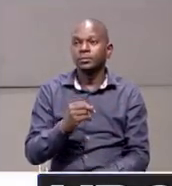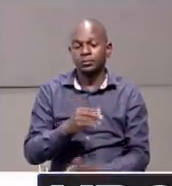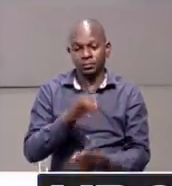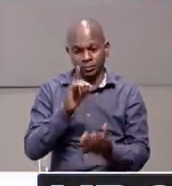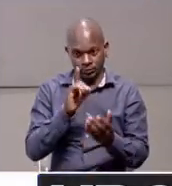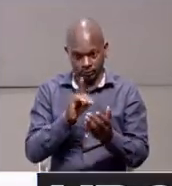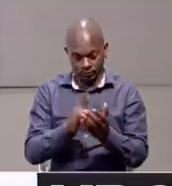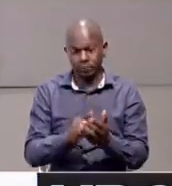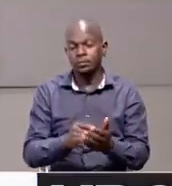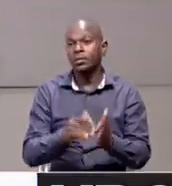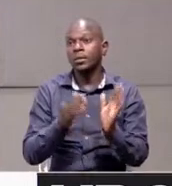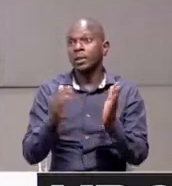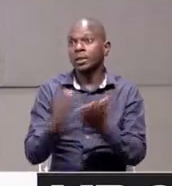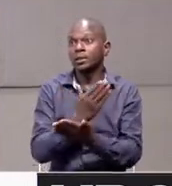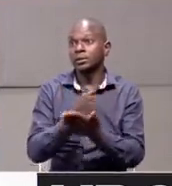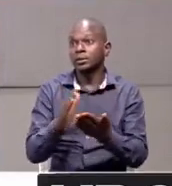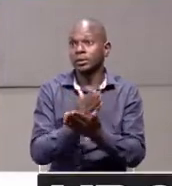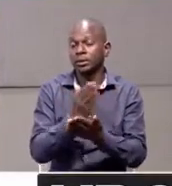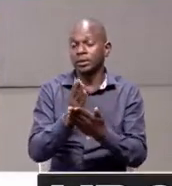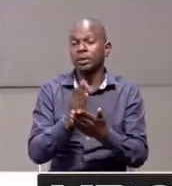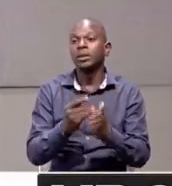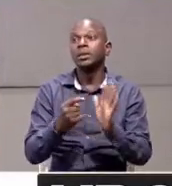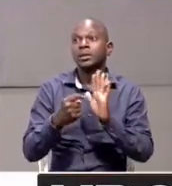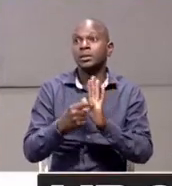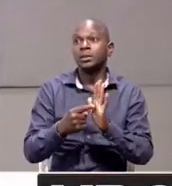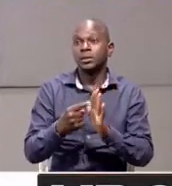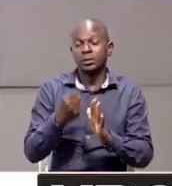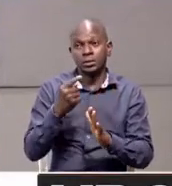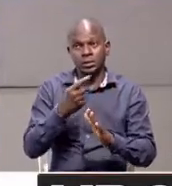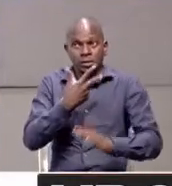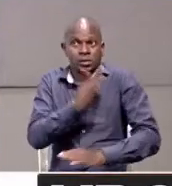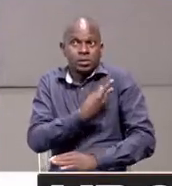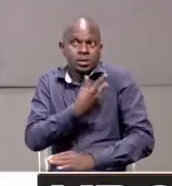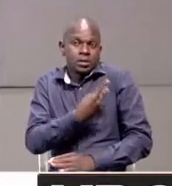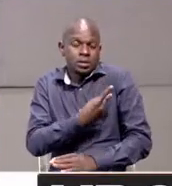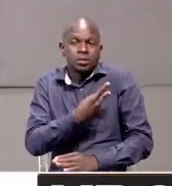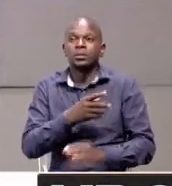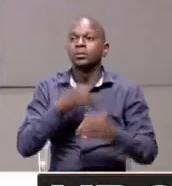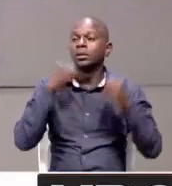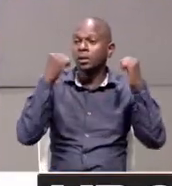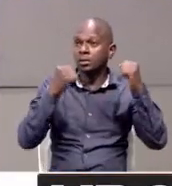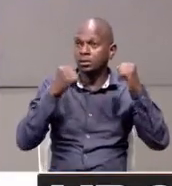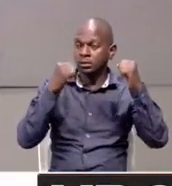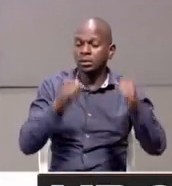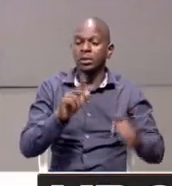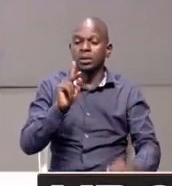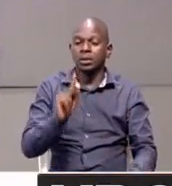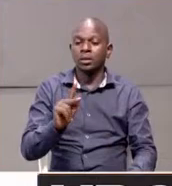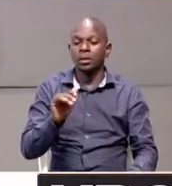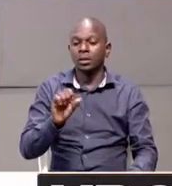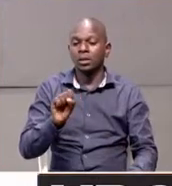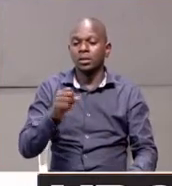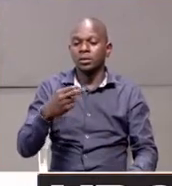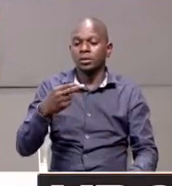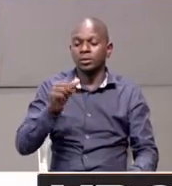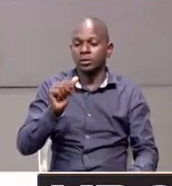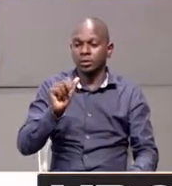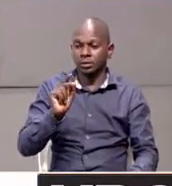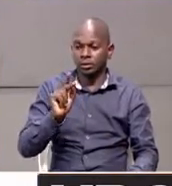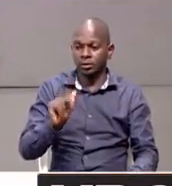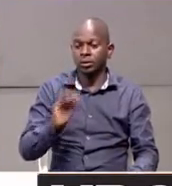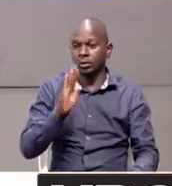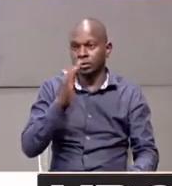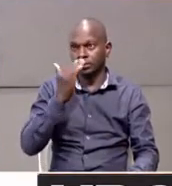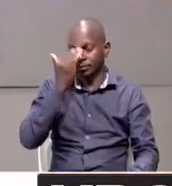Dr. Mpaire shared this information while overseeing the yellow fever vaccination campaign at Kashaka Girls Secondary School in Kashaka,